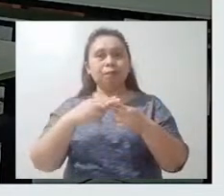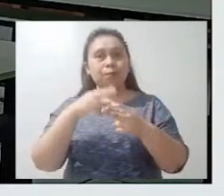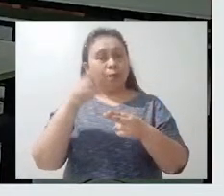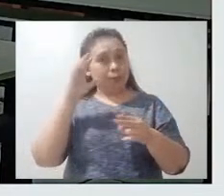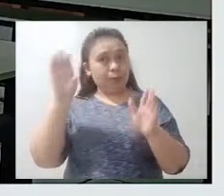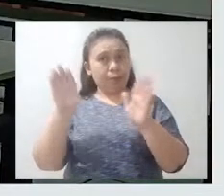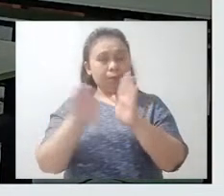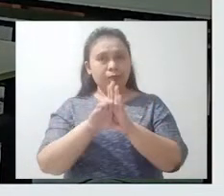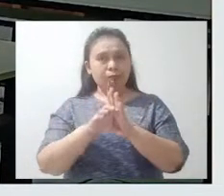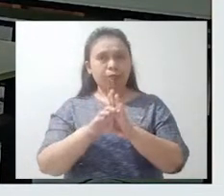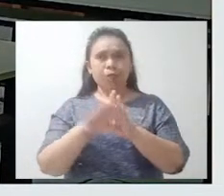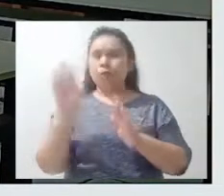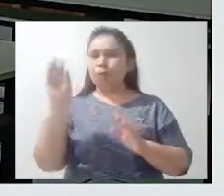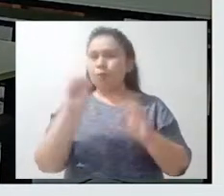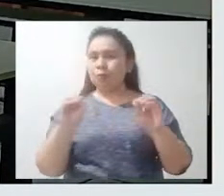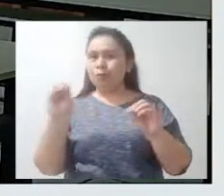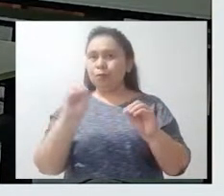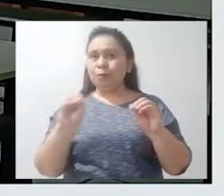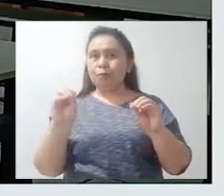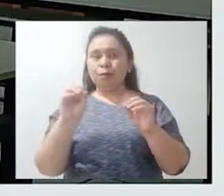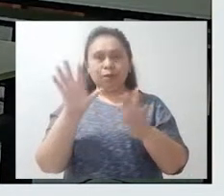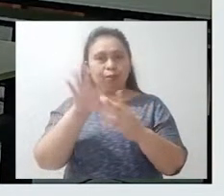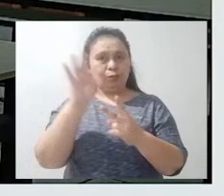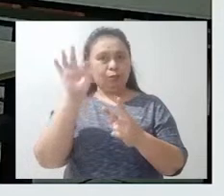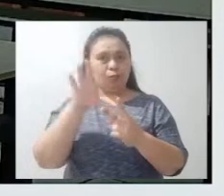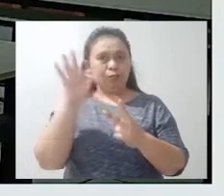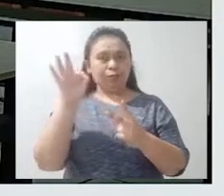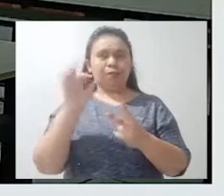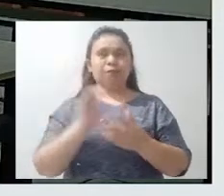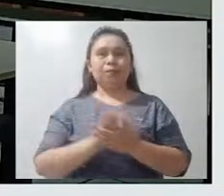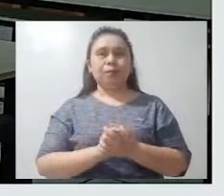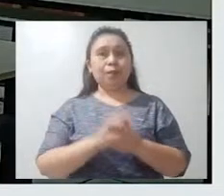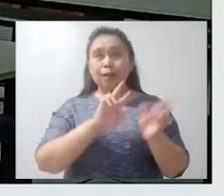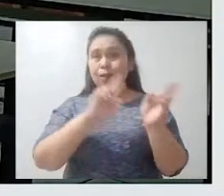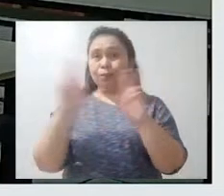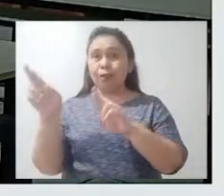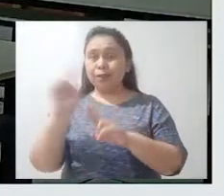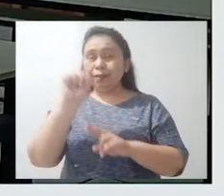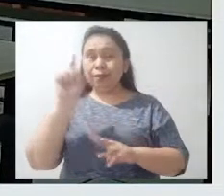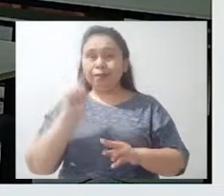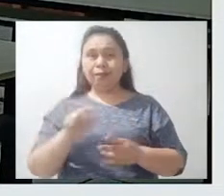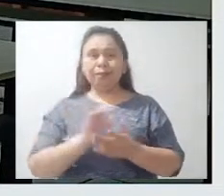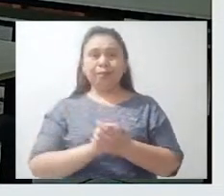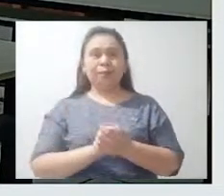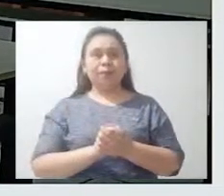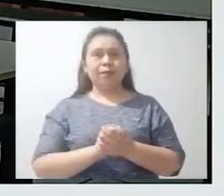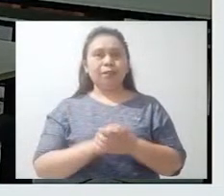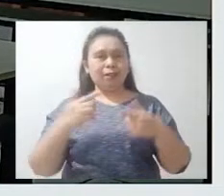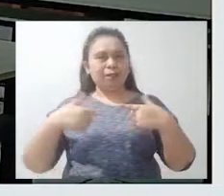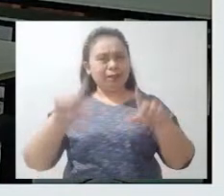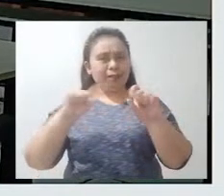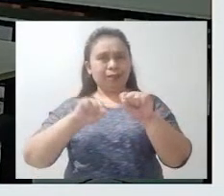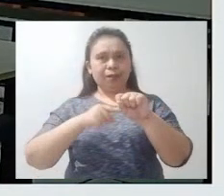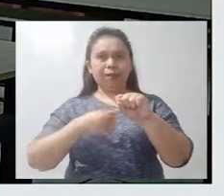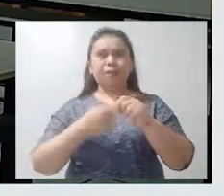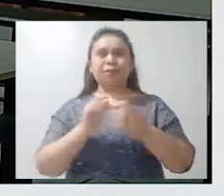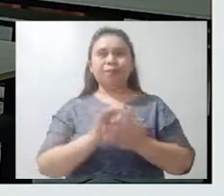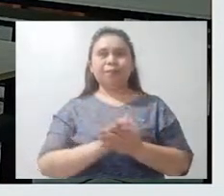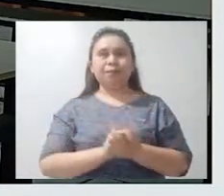picture. No choices will be given this time. Are you ready? Let us get